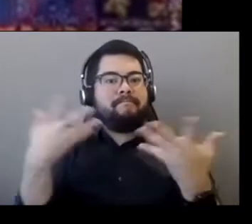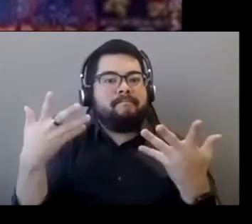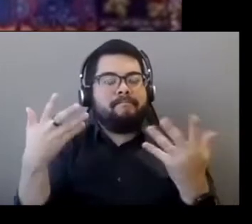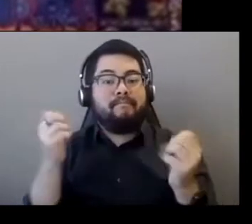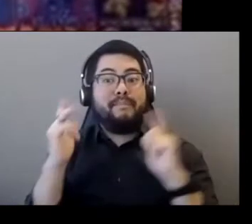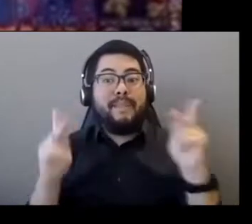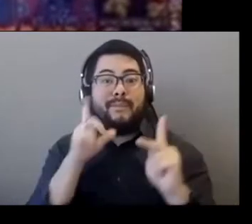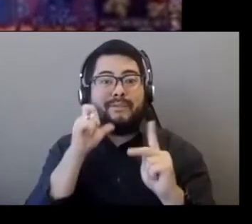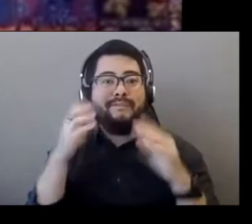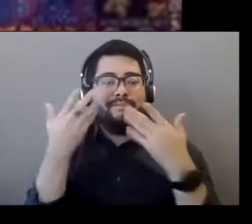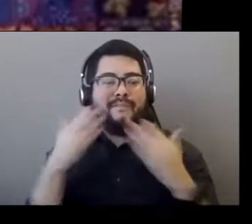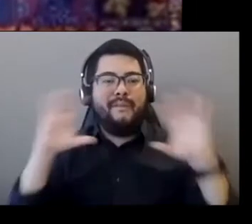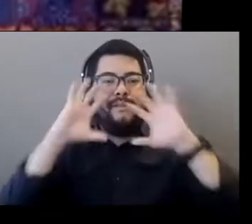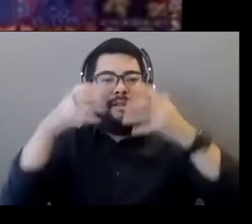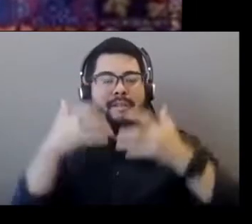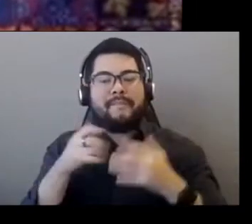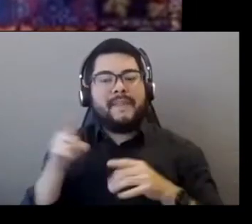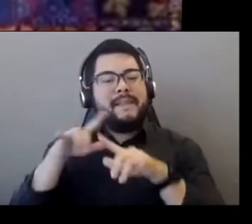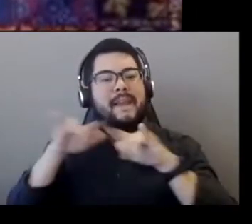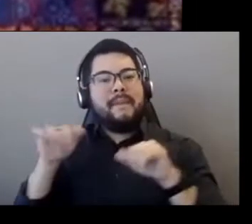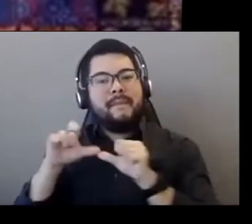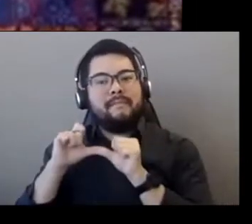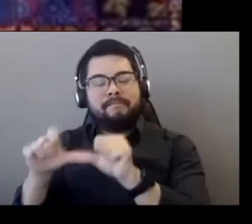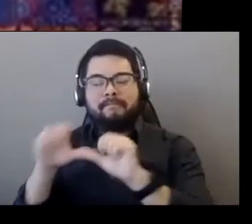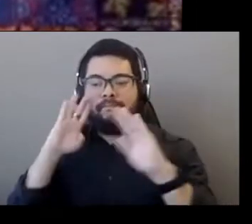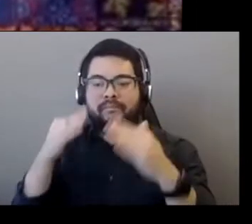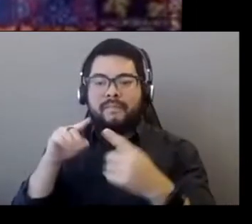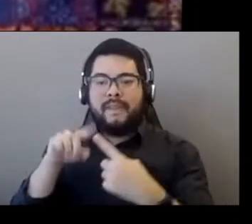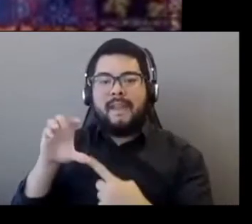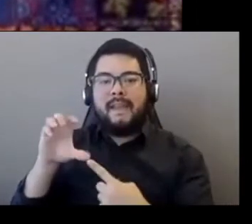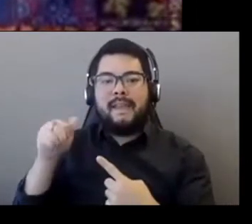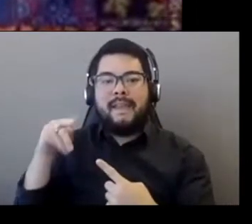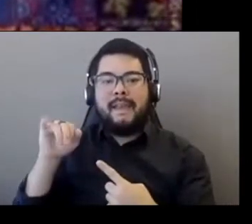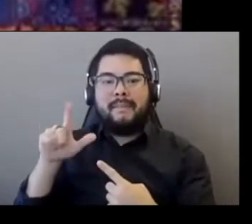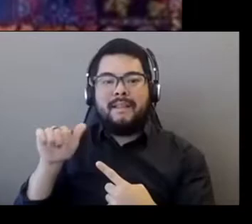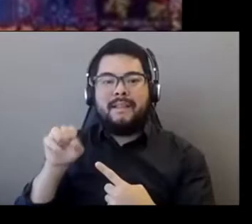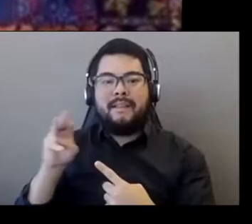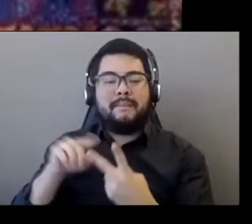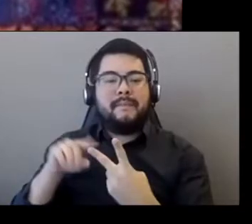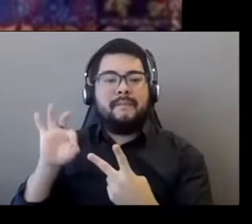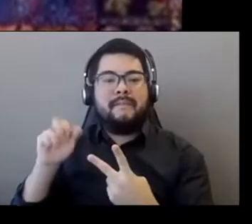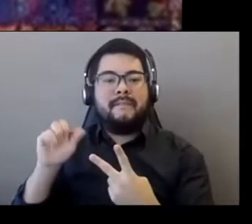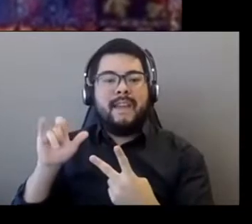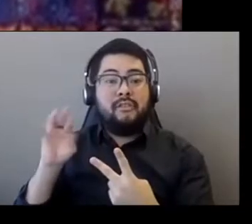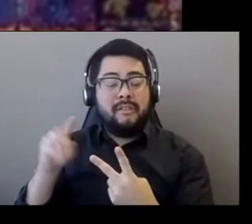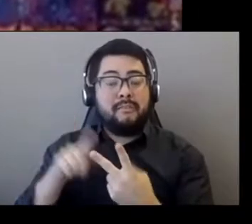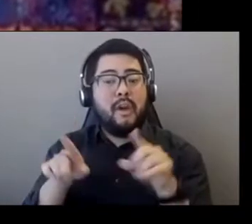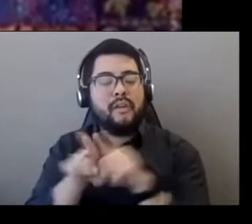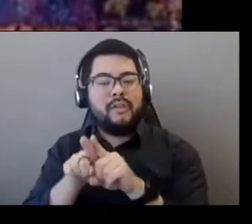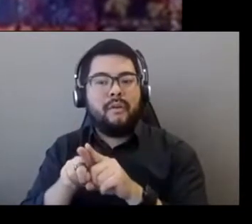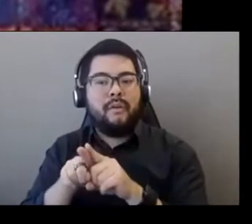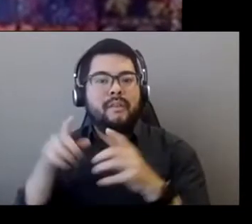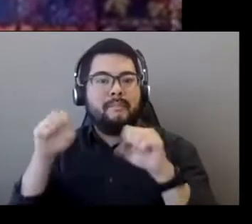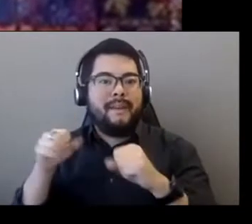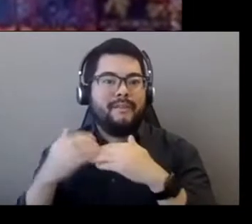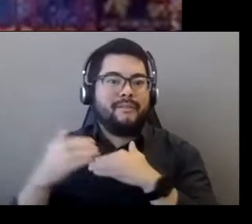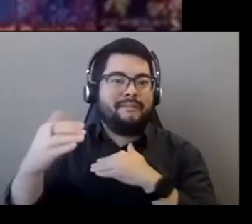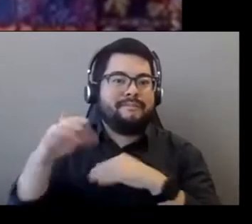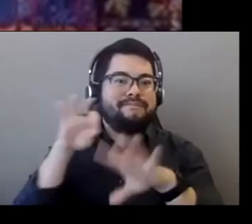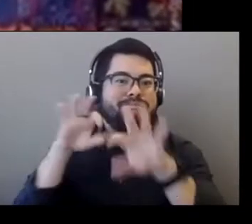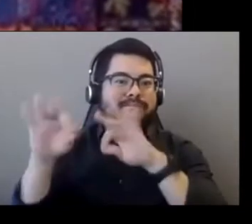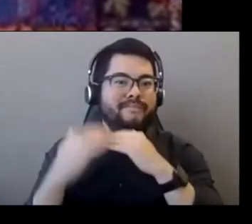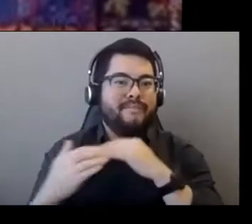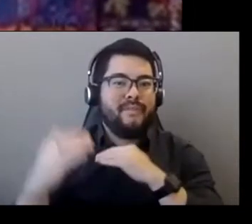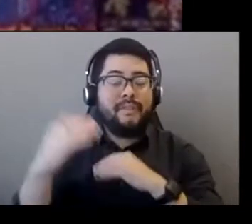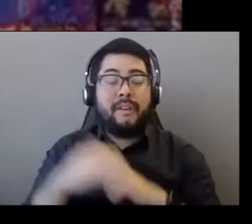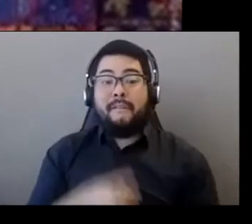while maintaining an analysis of capitalism, fascism, and the possibilities for the future. For these reasons and many